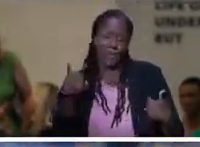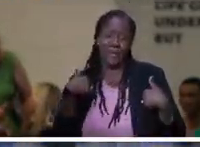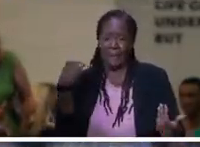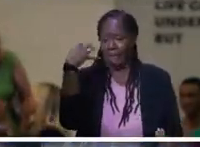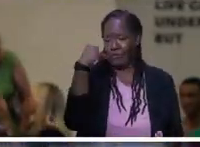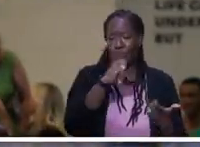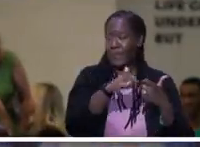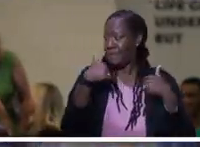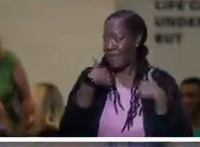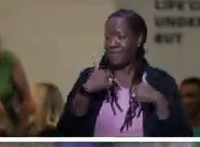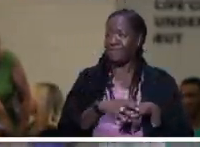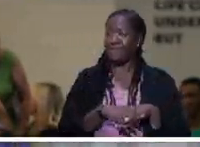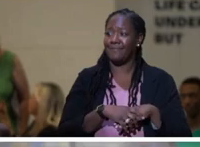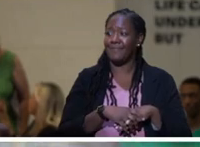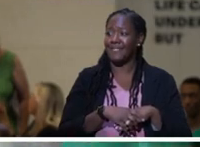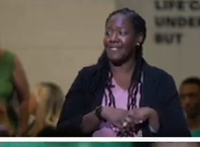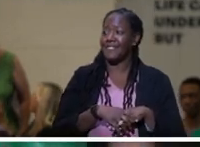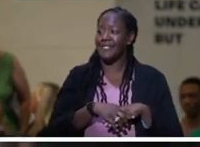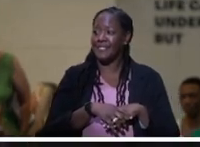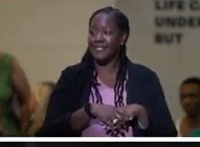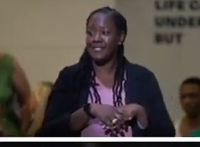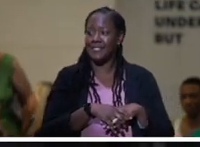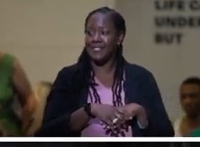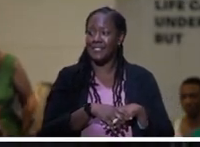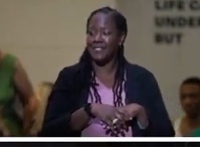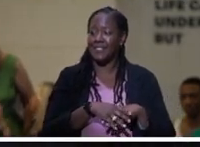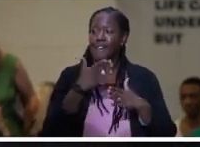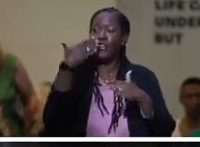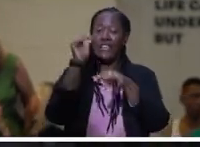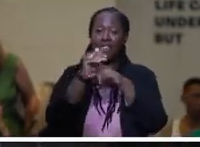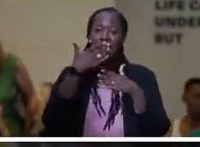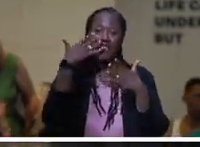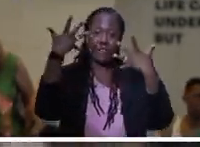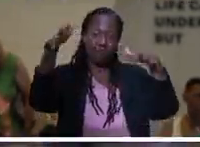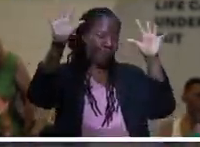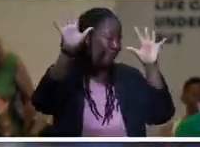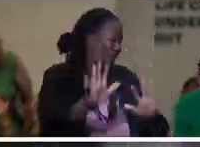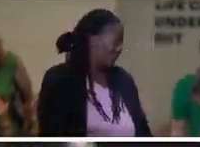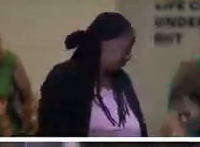Thank you so much.